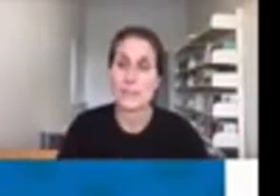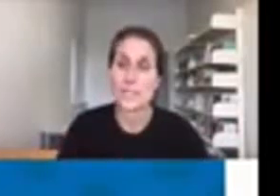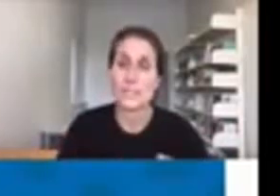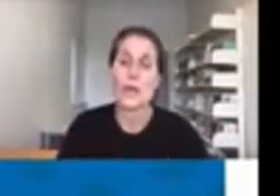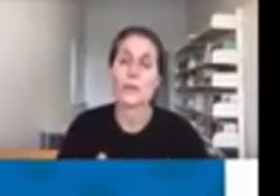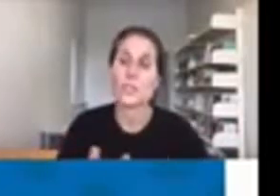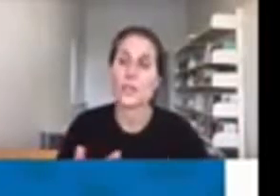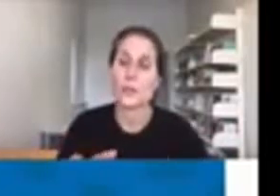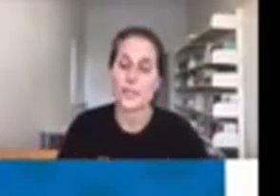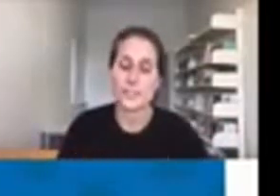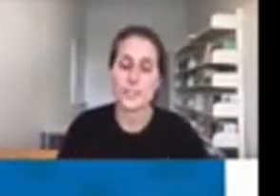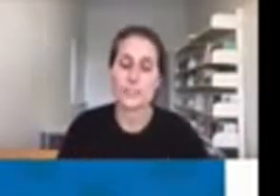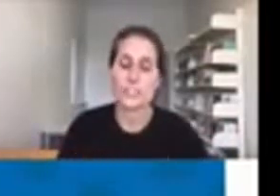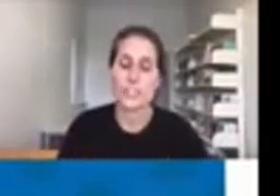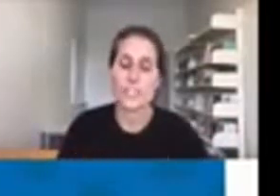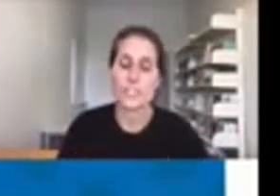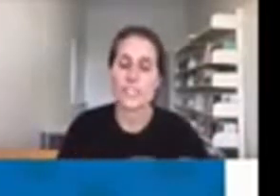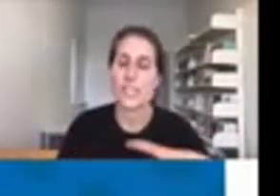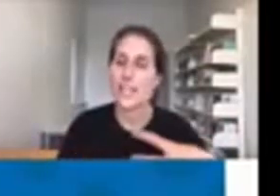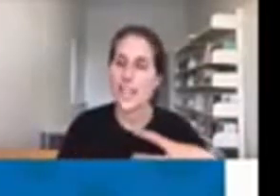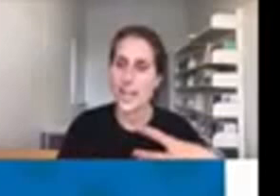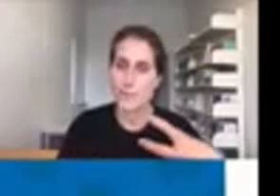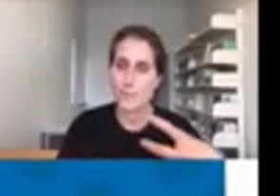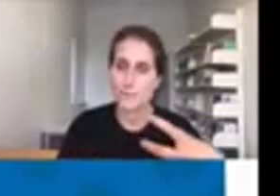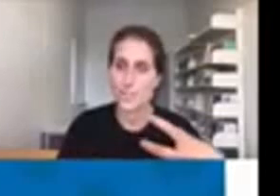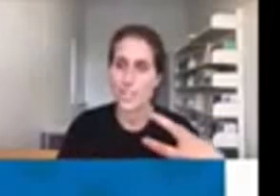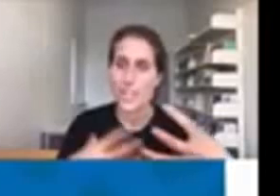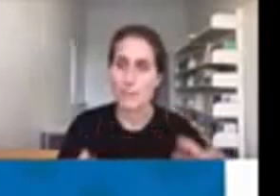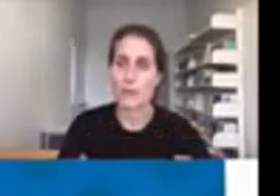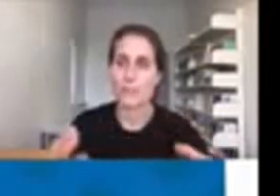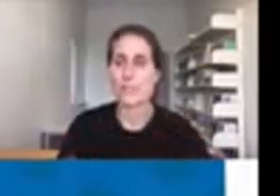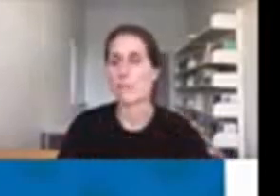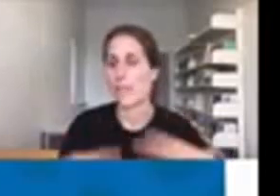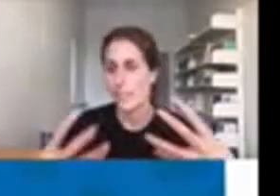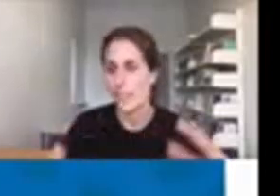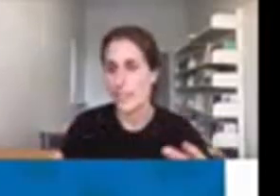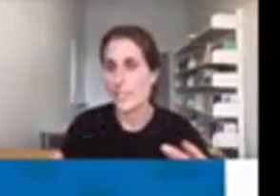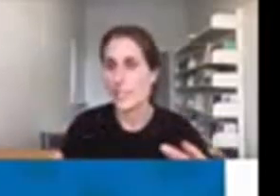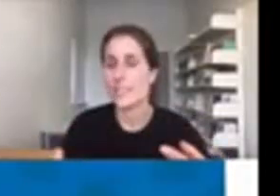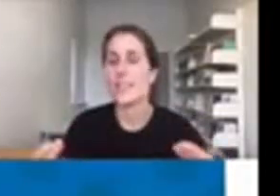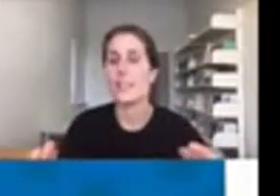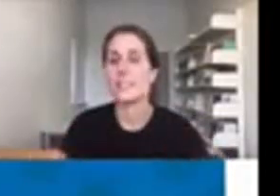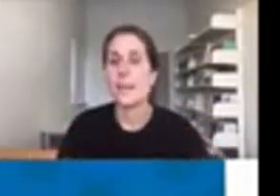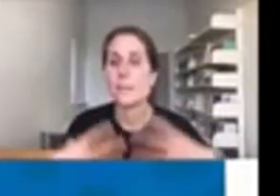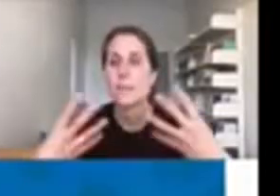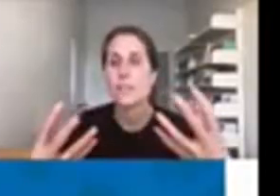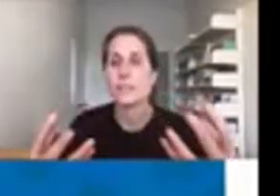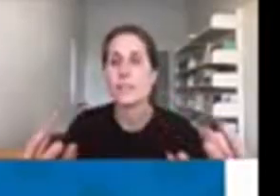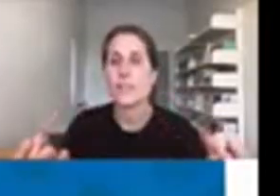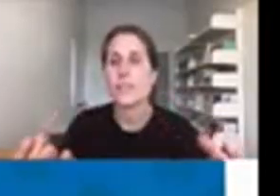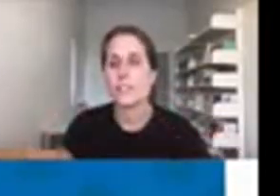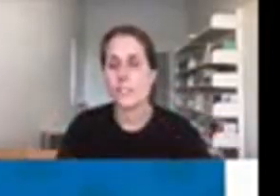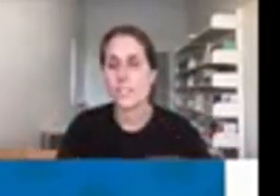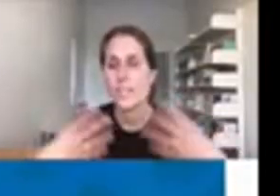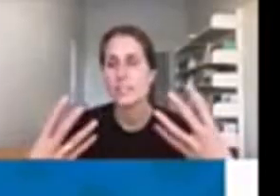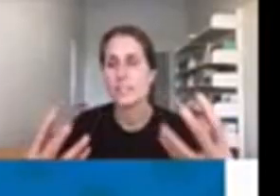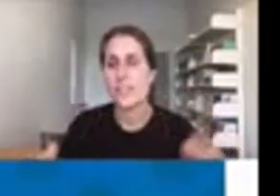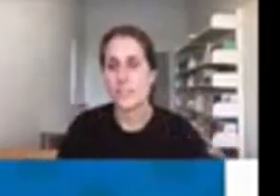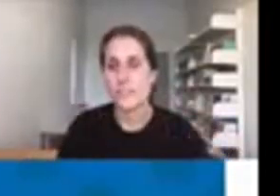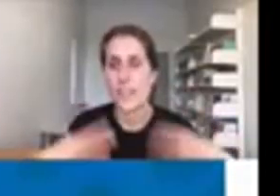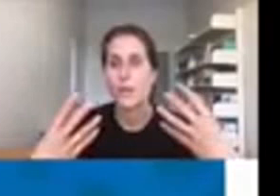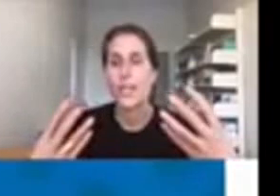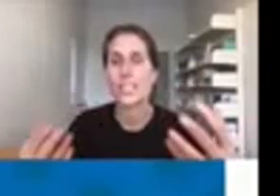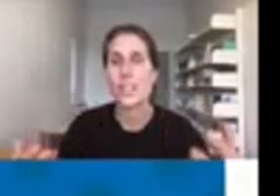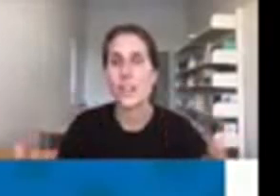and what's happening as well. So it's not just implement something and that's it. It's implement,